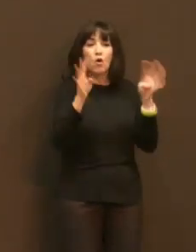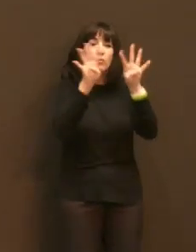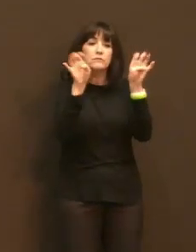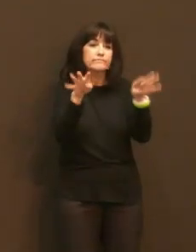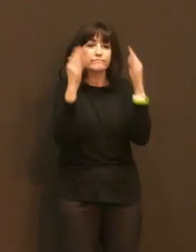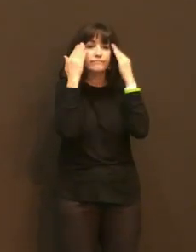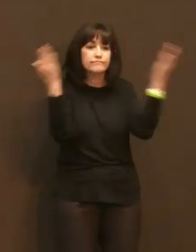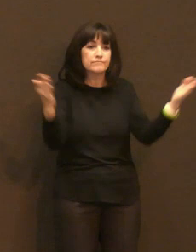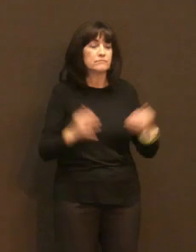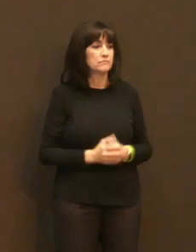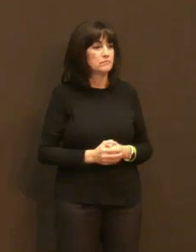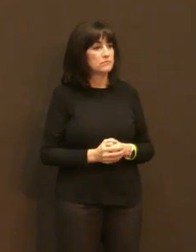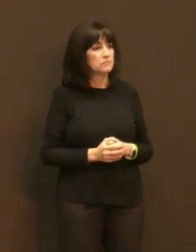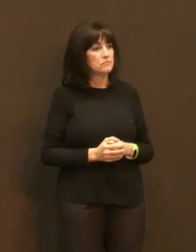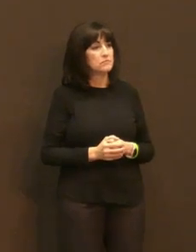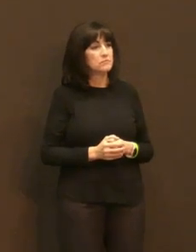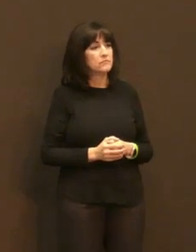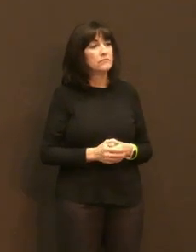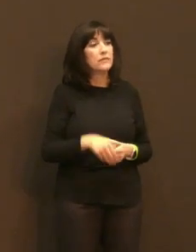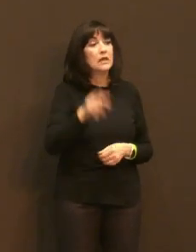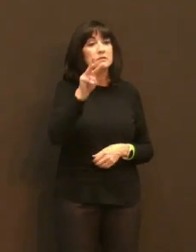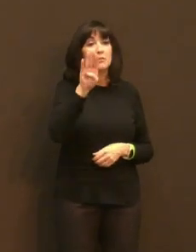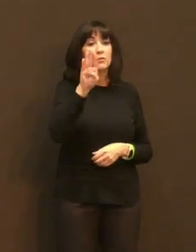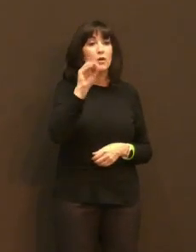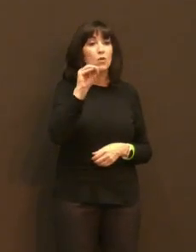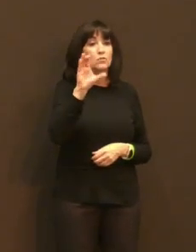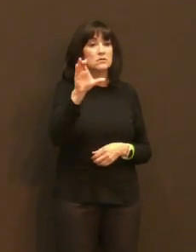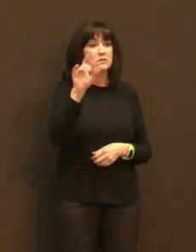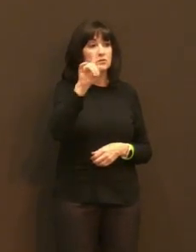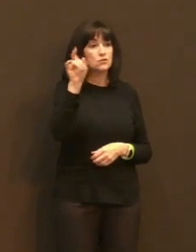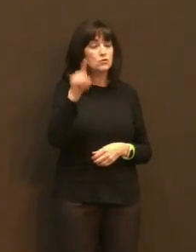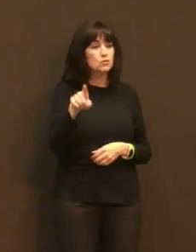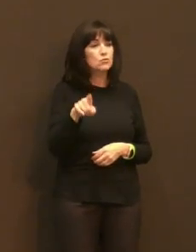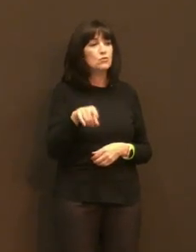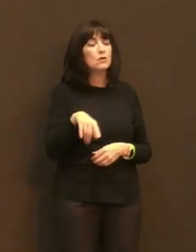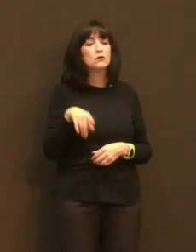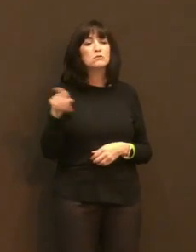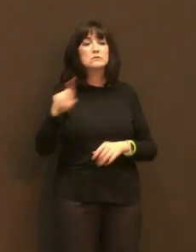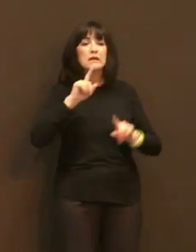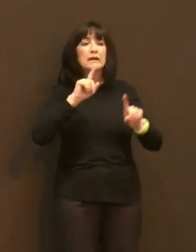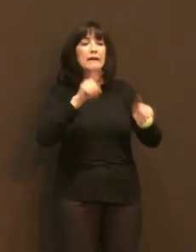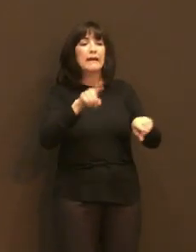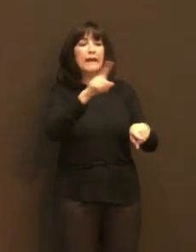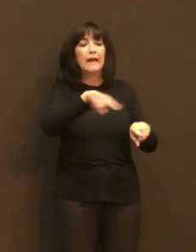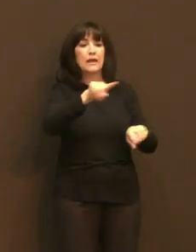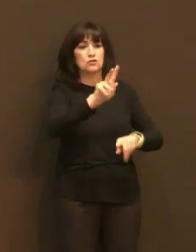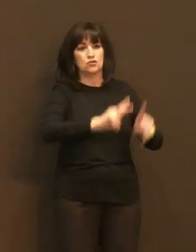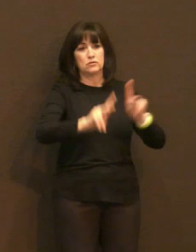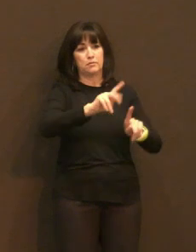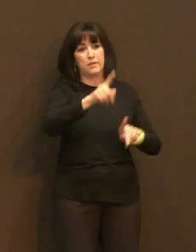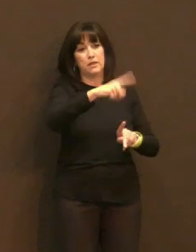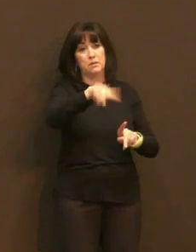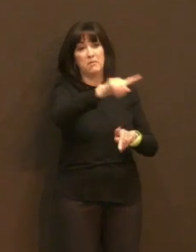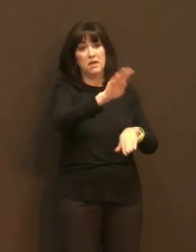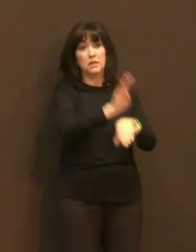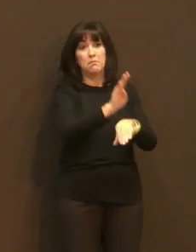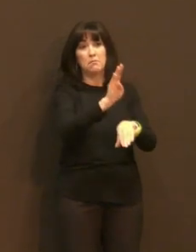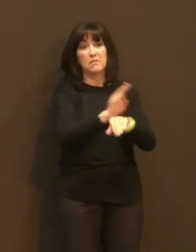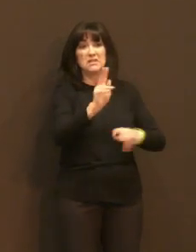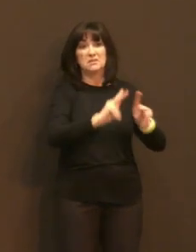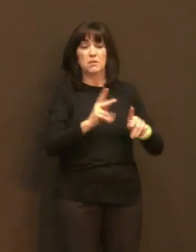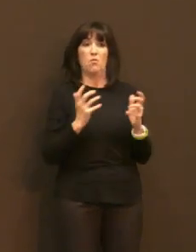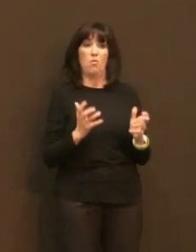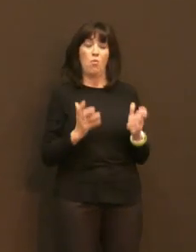Next question's from Tom Lehman at WBOC. He says, what do you say to people and business owners who are pushing for a more aggressive timeline